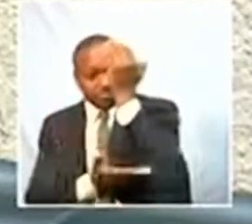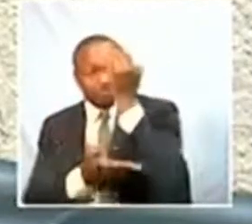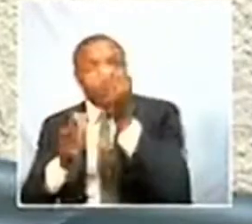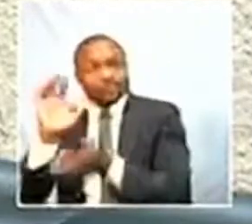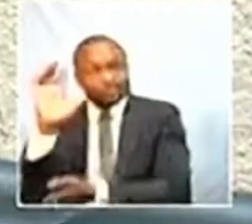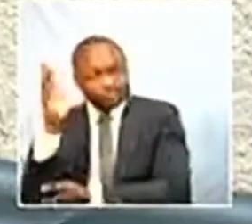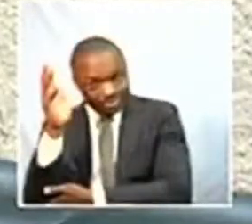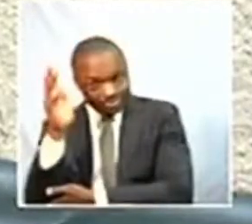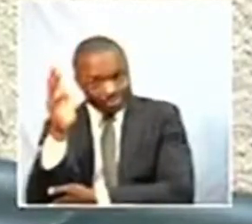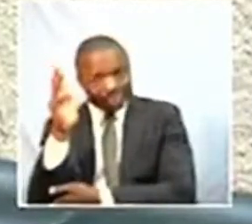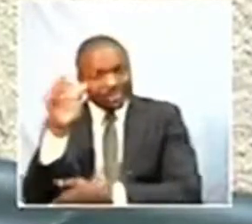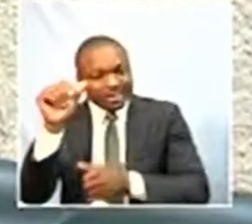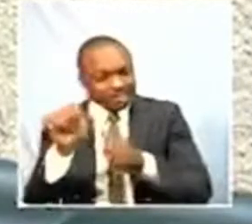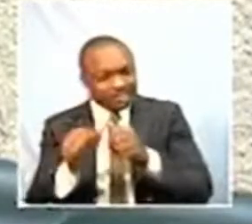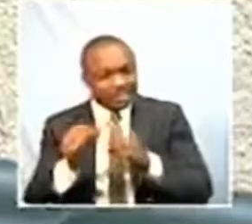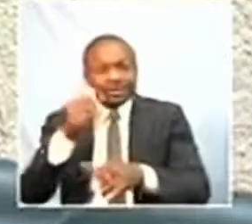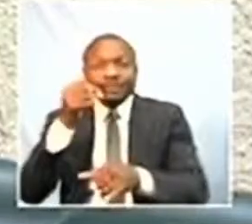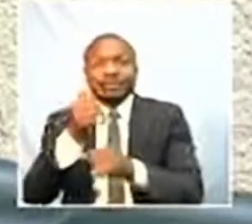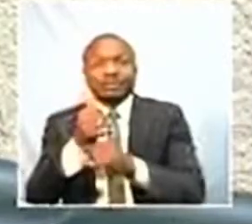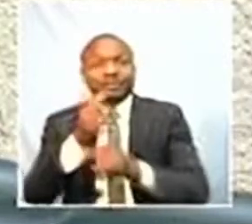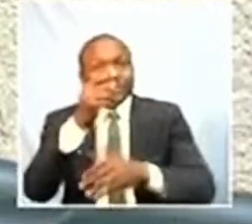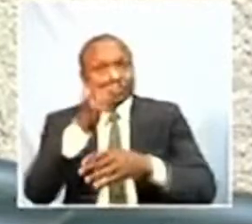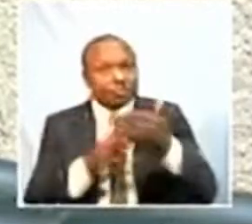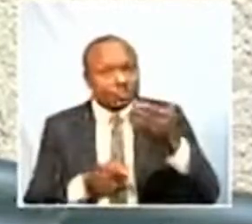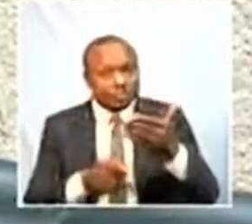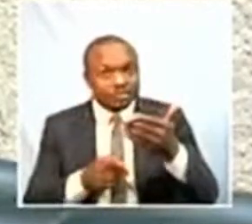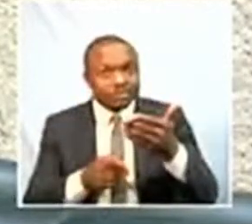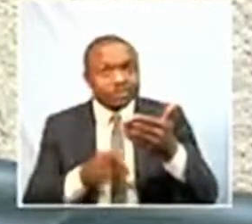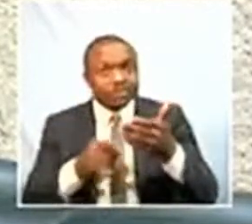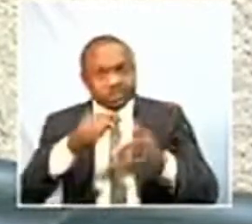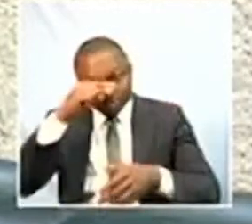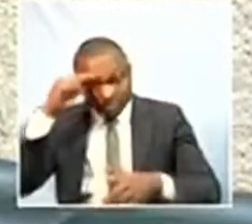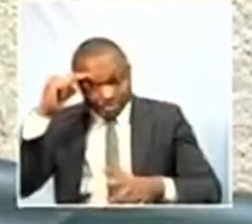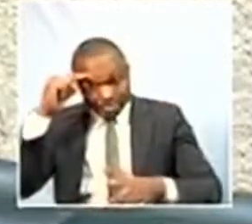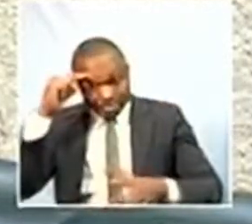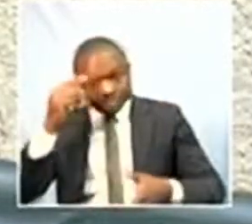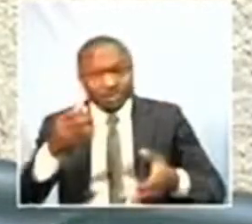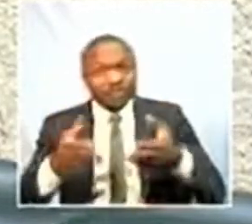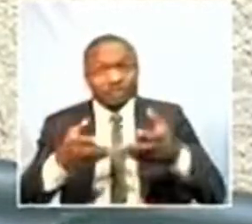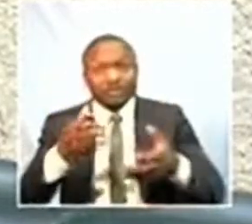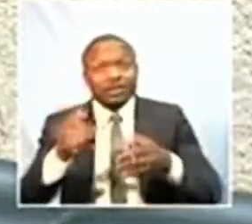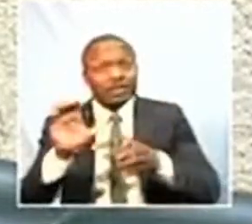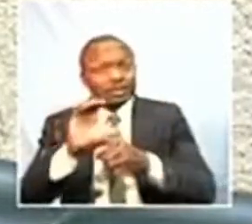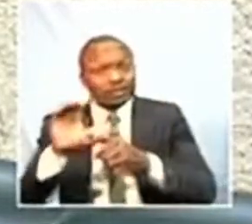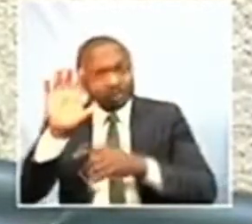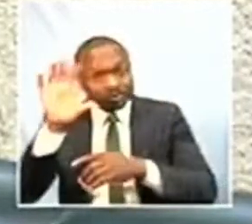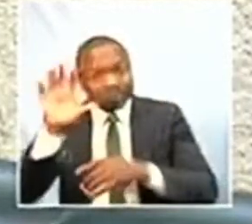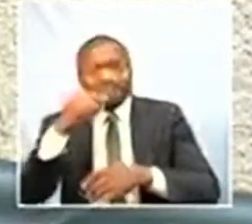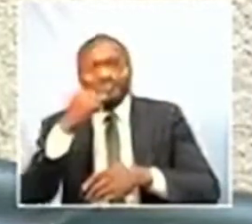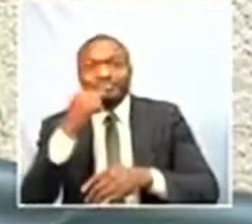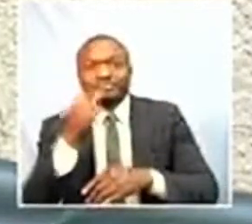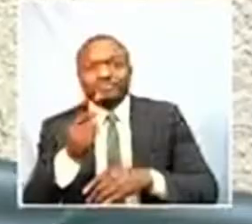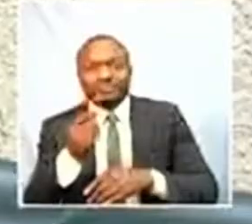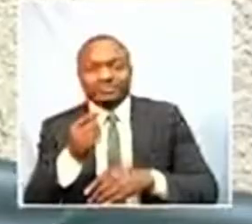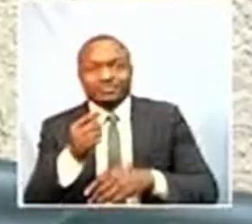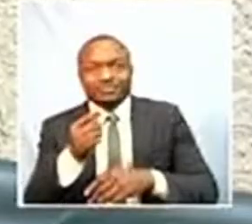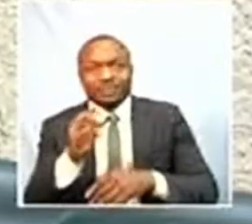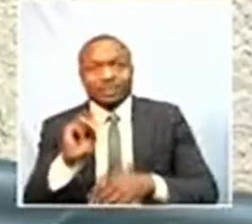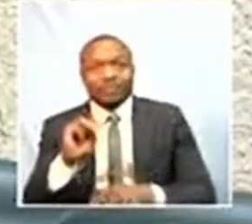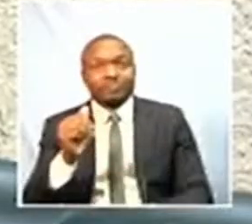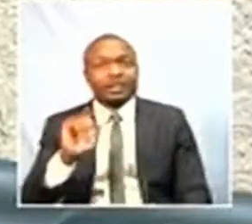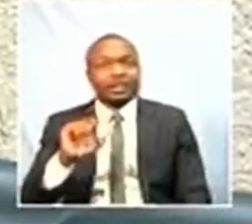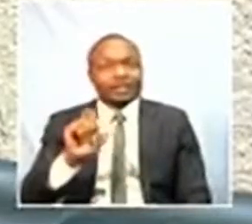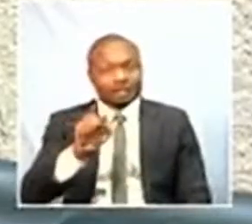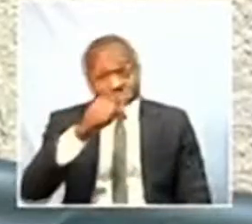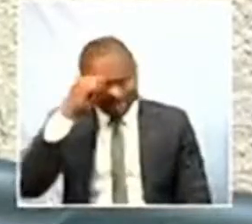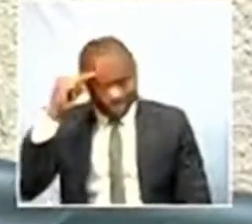Madam Speaker, yearly. For what, Madam Speaker? For charcoal production. In Copper Belt, Madam Speaker, we simply say for Amalasha, Madam